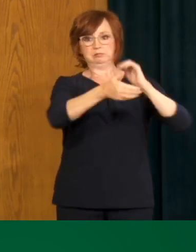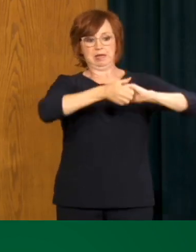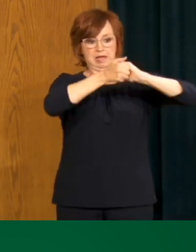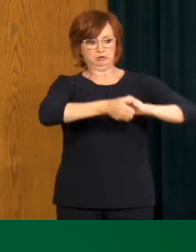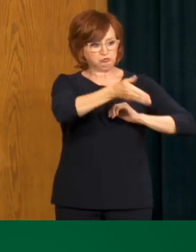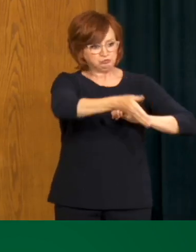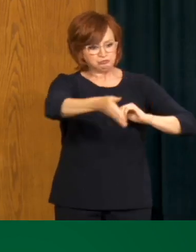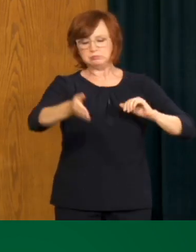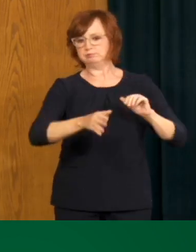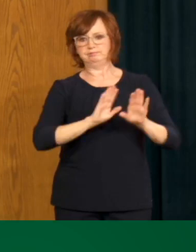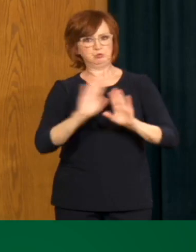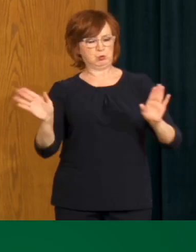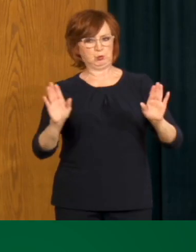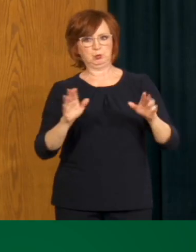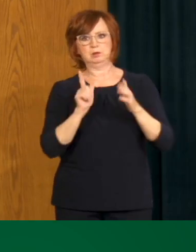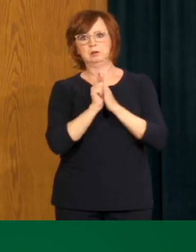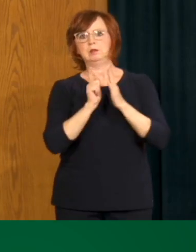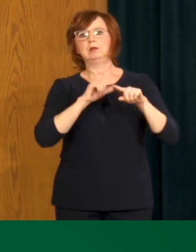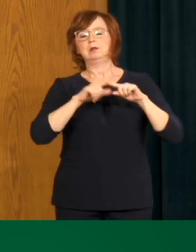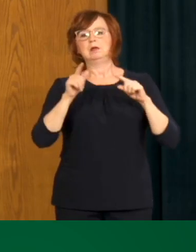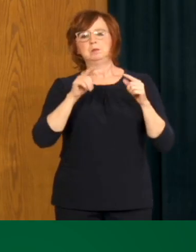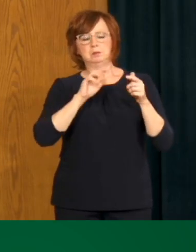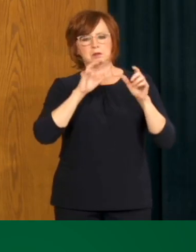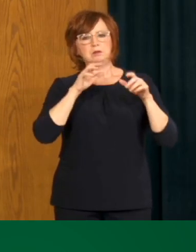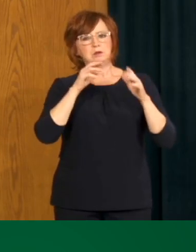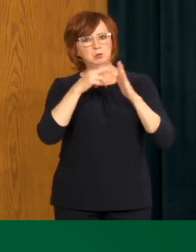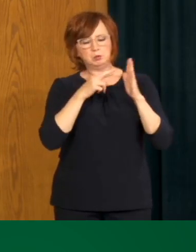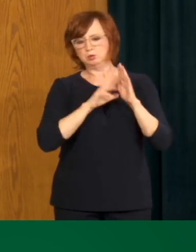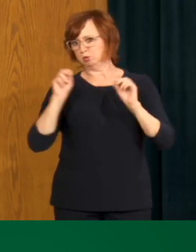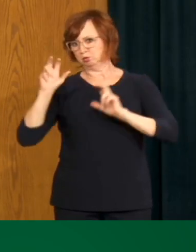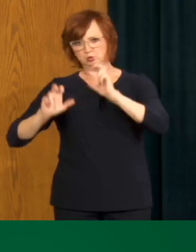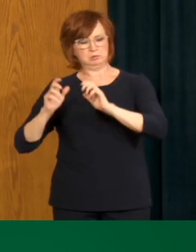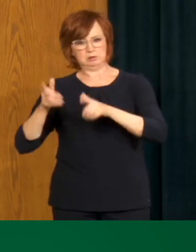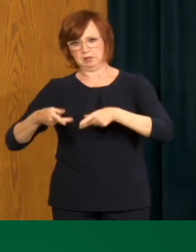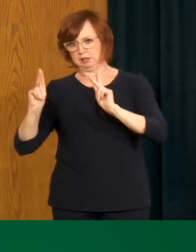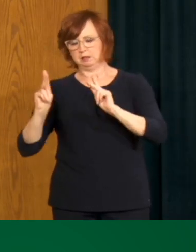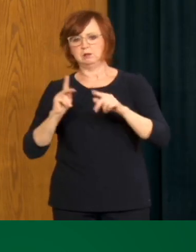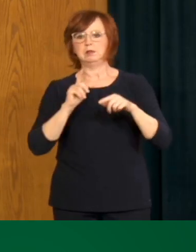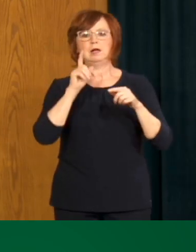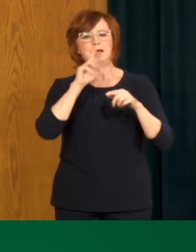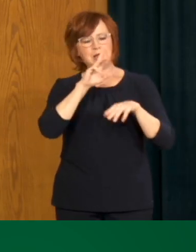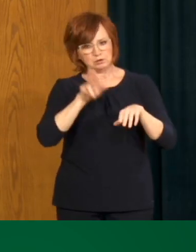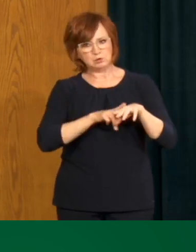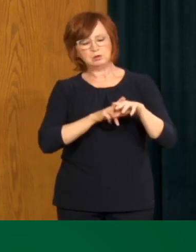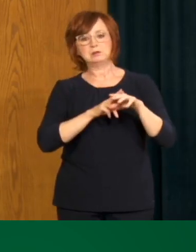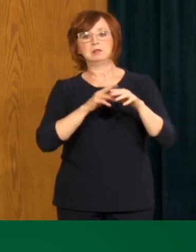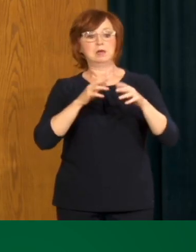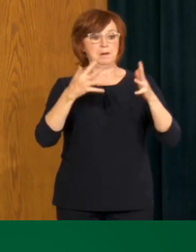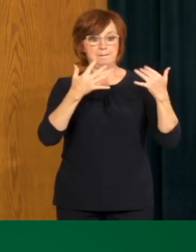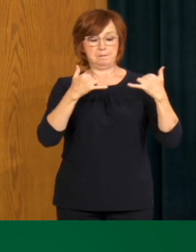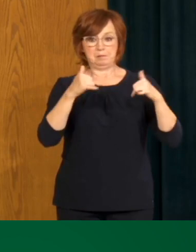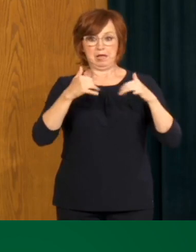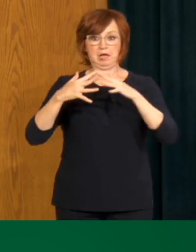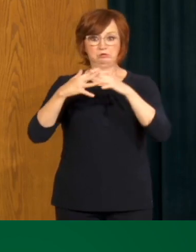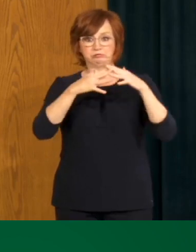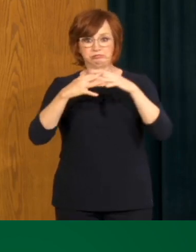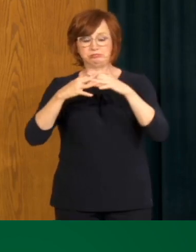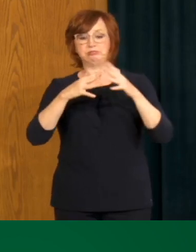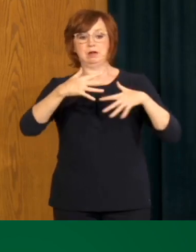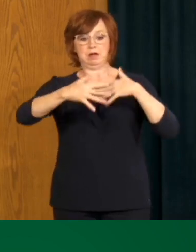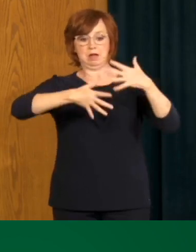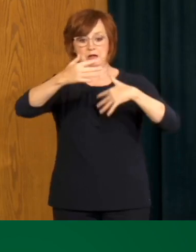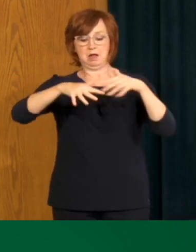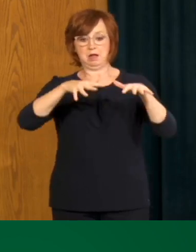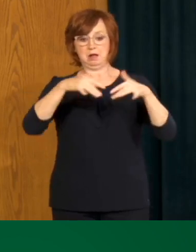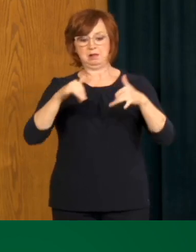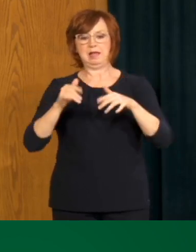will be difficult. And of course, keep your physical distancing as much as possible. All of the guidelines can be found in the